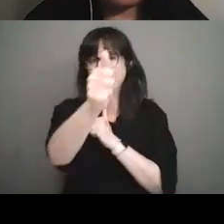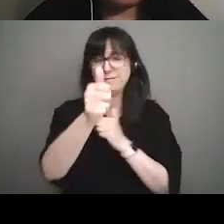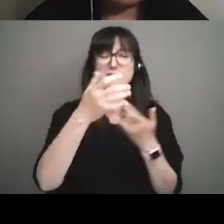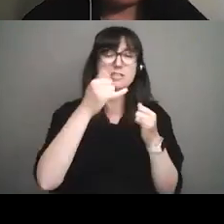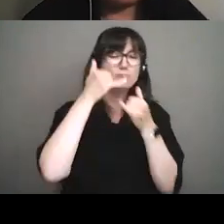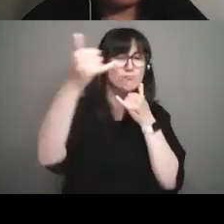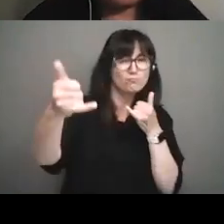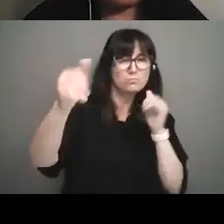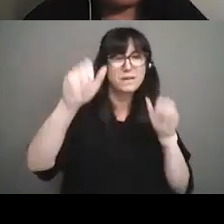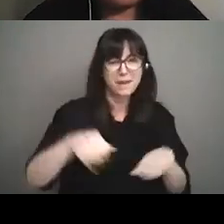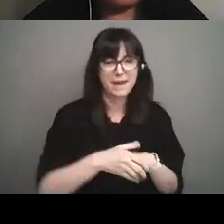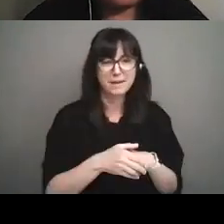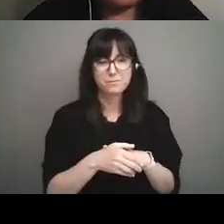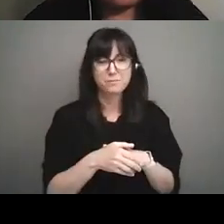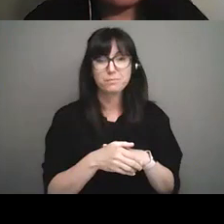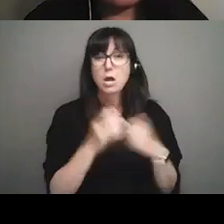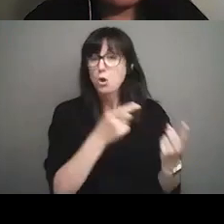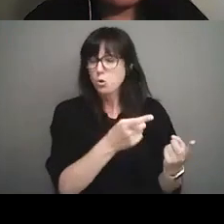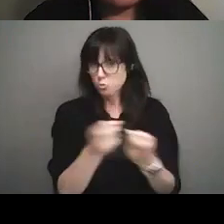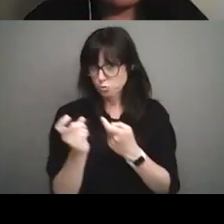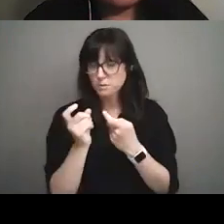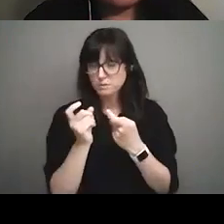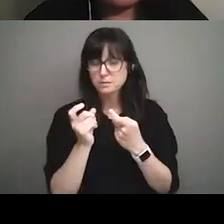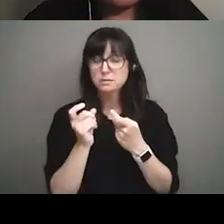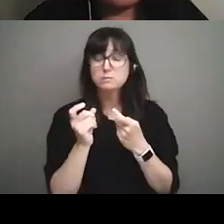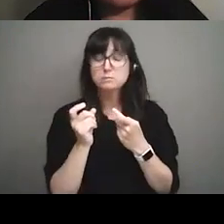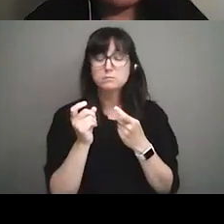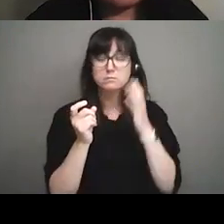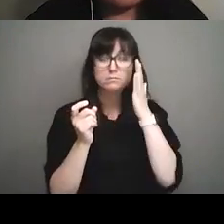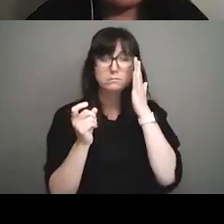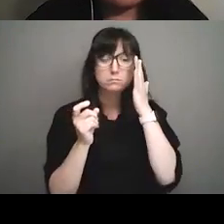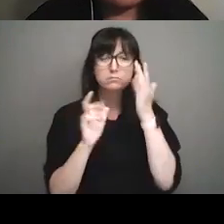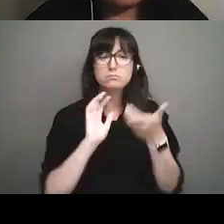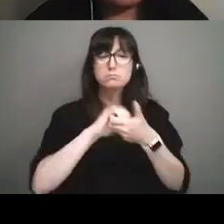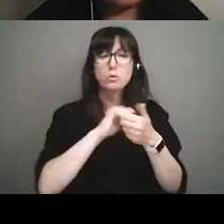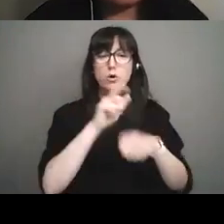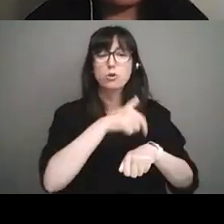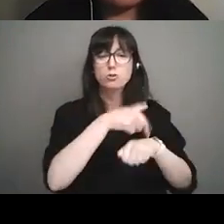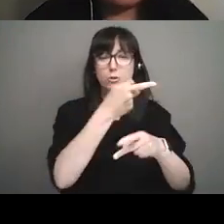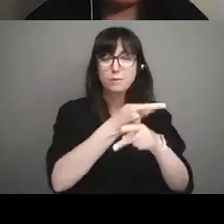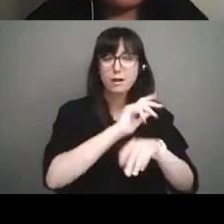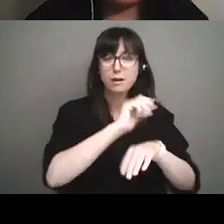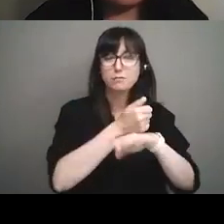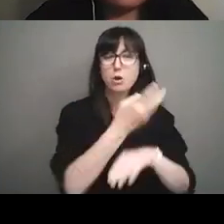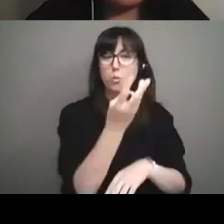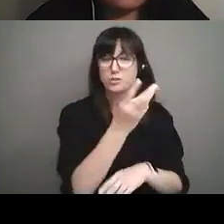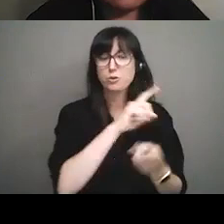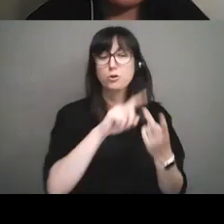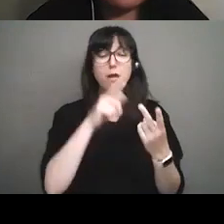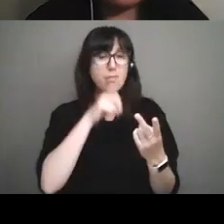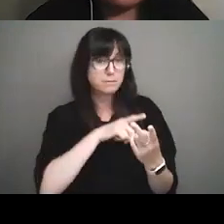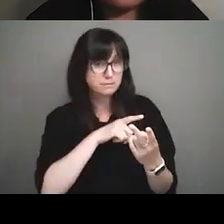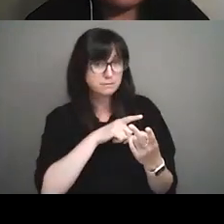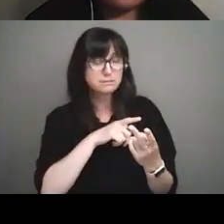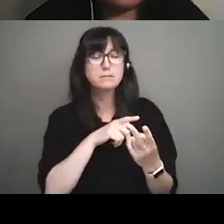And when it comes to recruitment, as already mentioned, we are working with long-term care homes both in Windsor and in London,